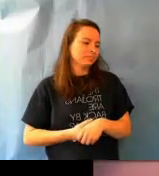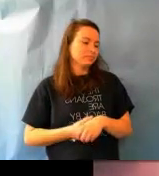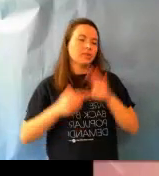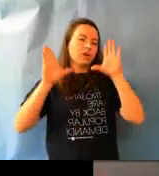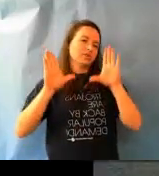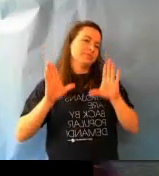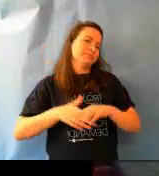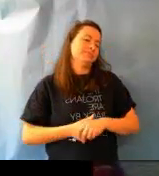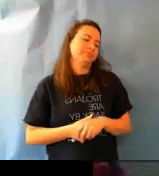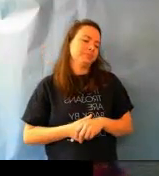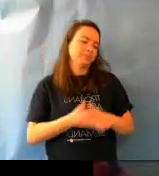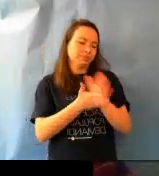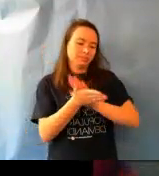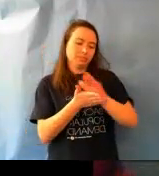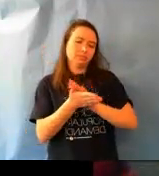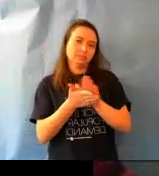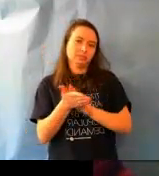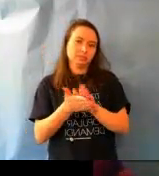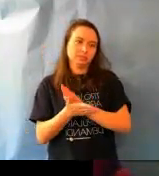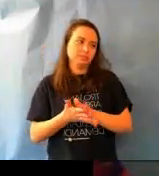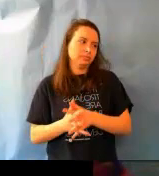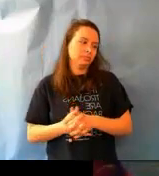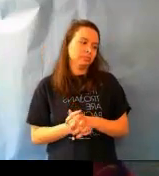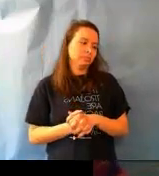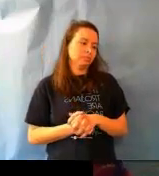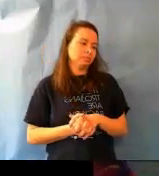Great job. All right, go ahead and reset your board.